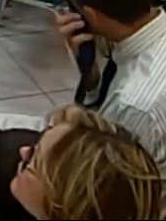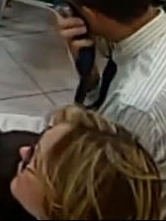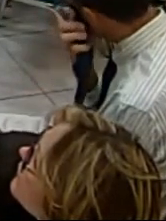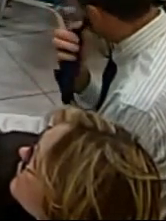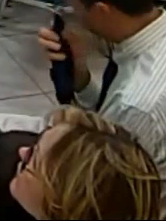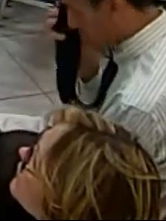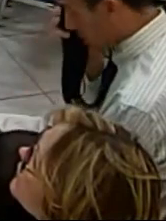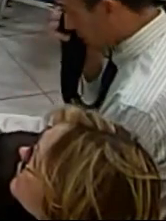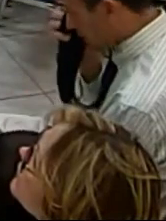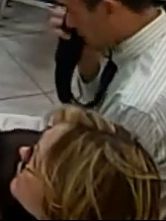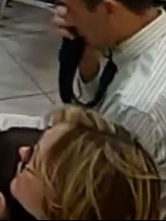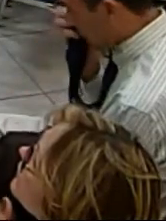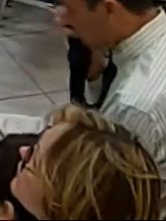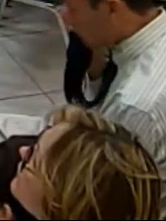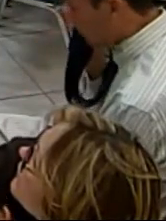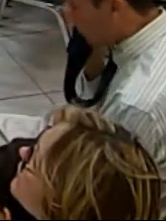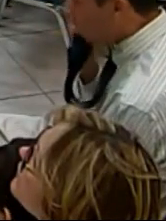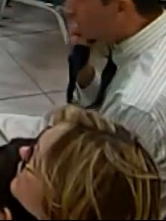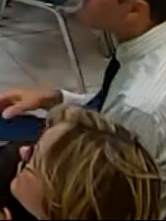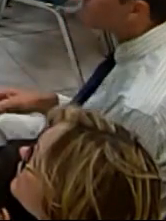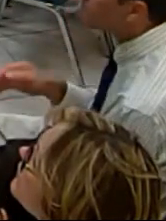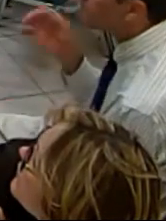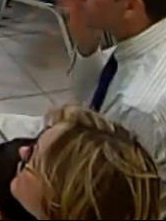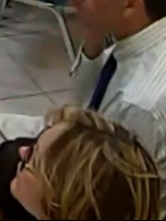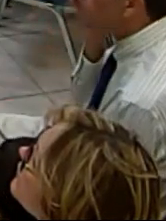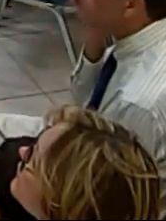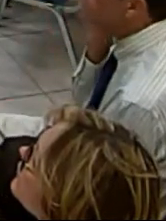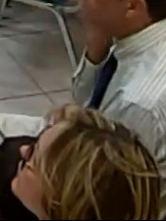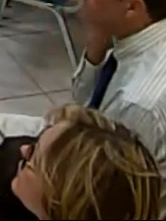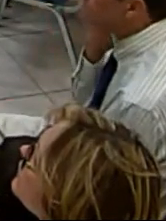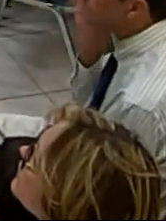you the gift of cure.